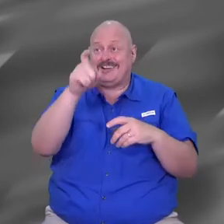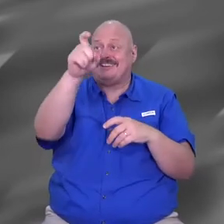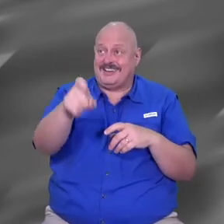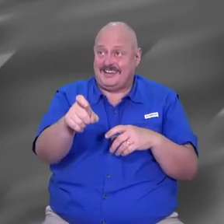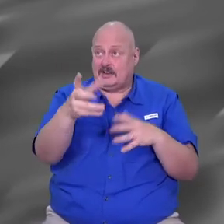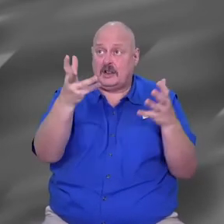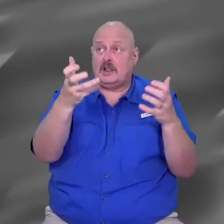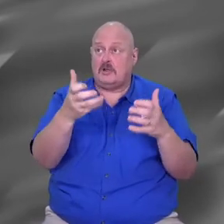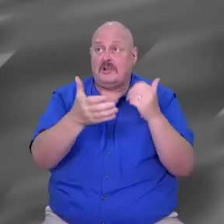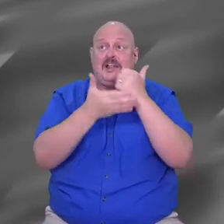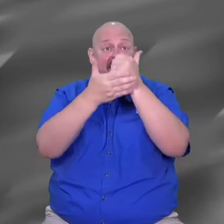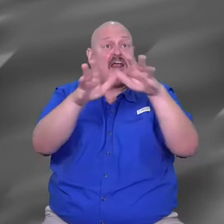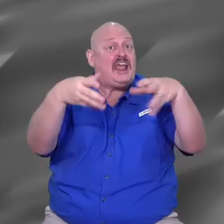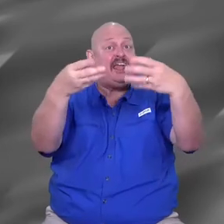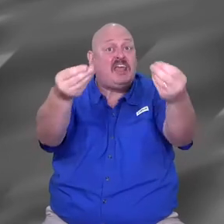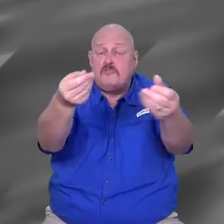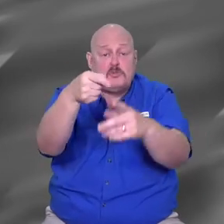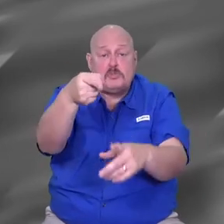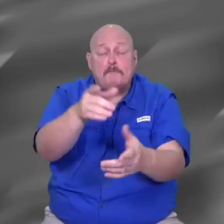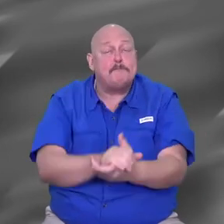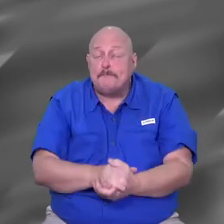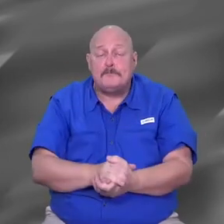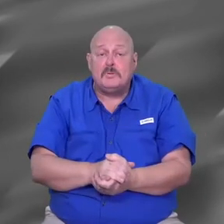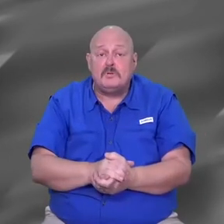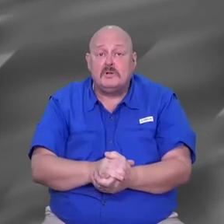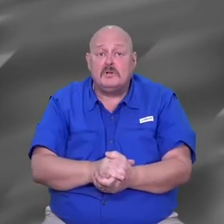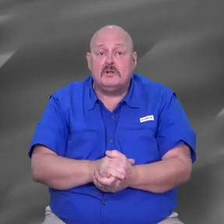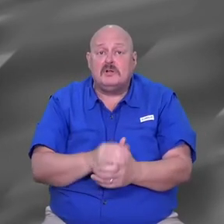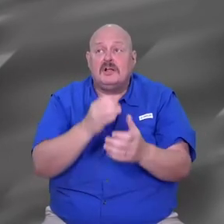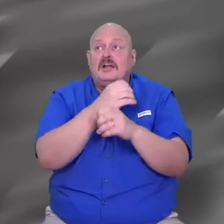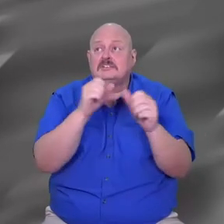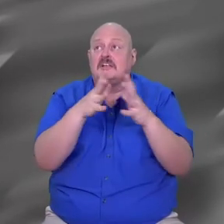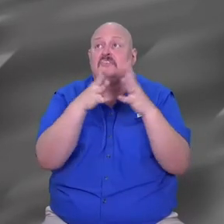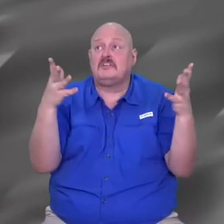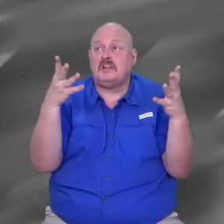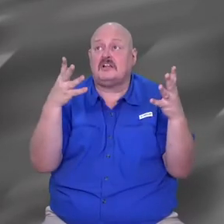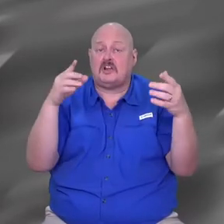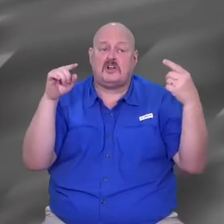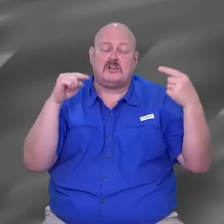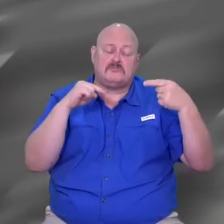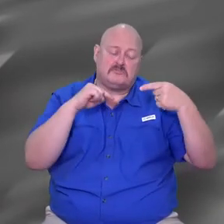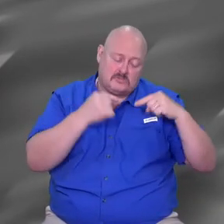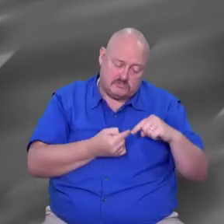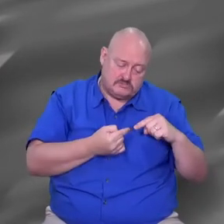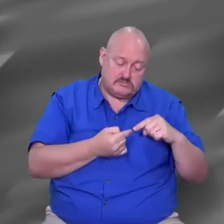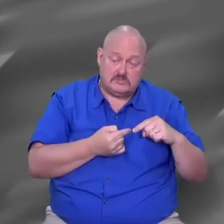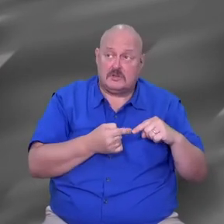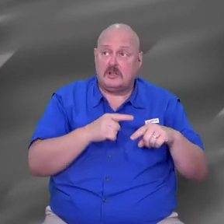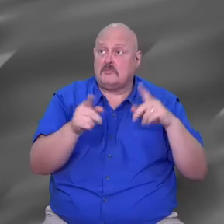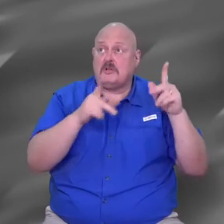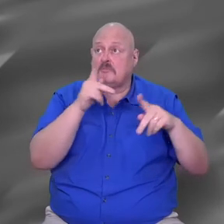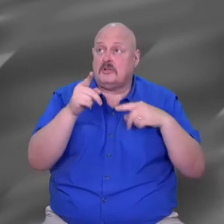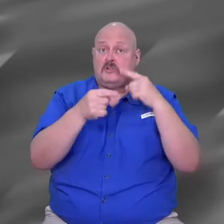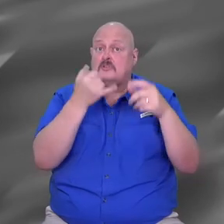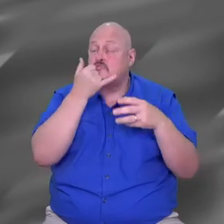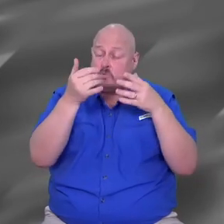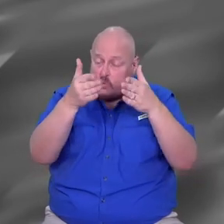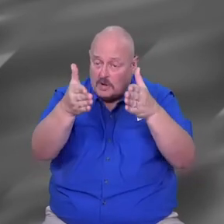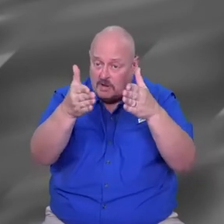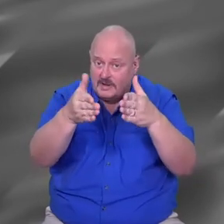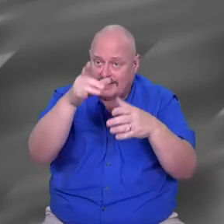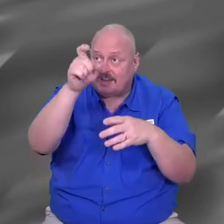you want to assist, just give it to them. It'll save a whole lot of heartache. But people are headed the wrong direction when